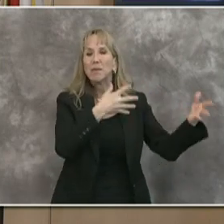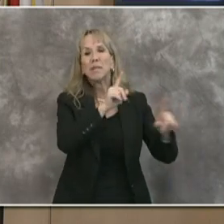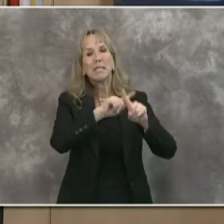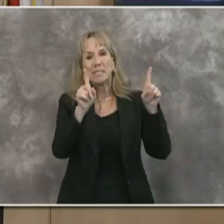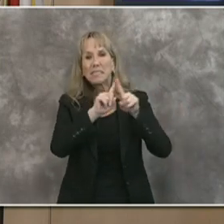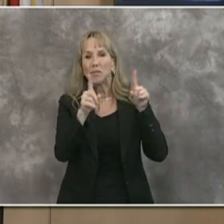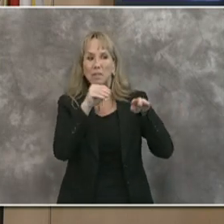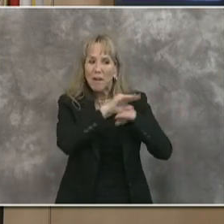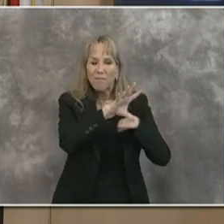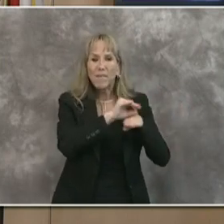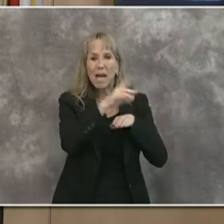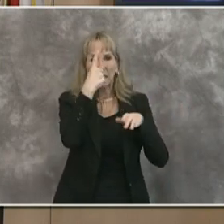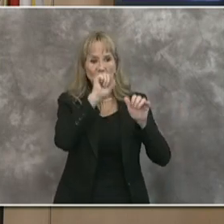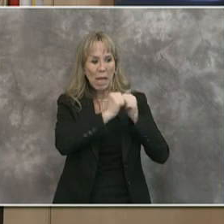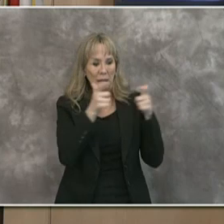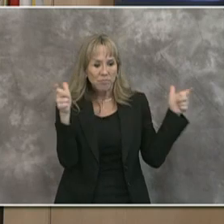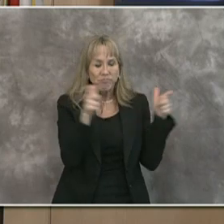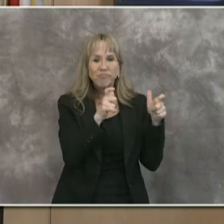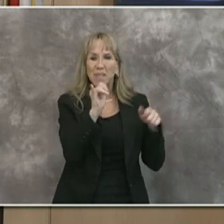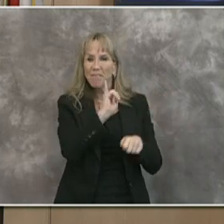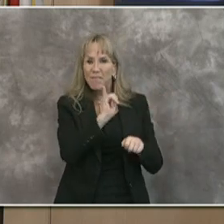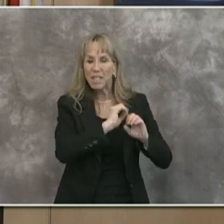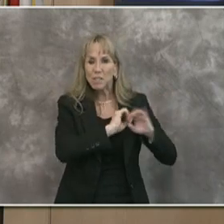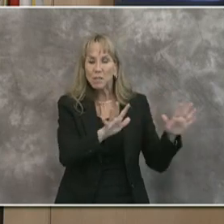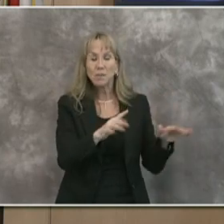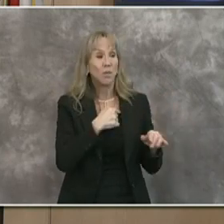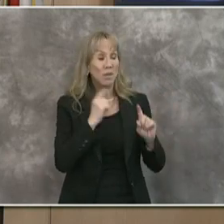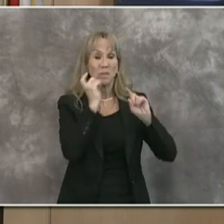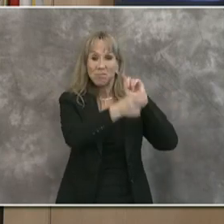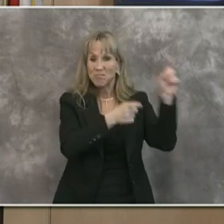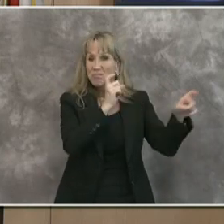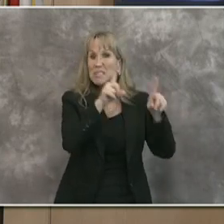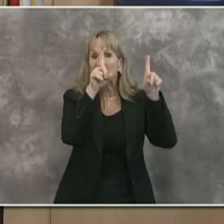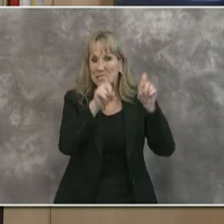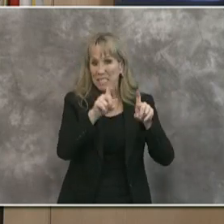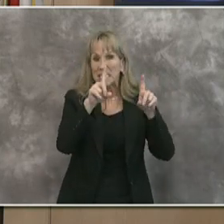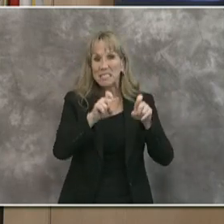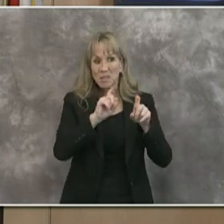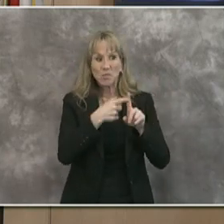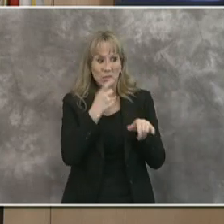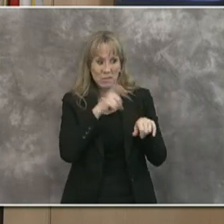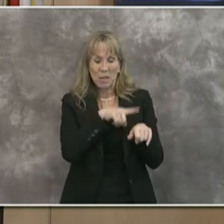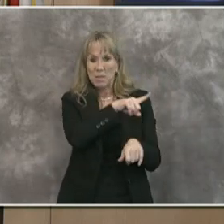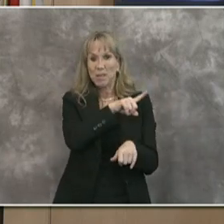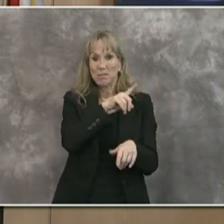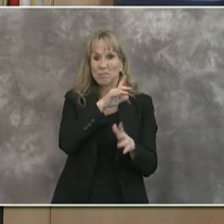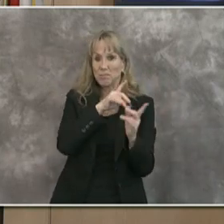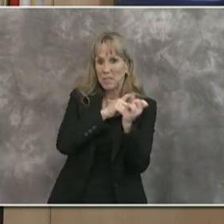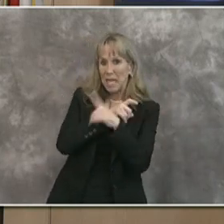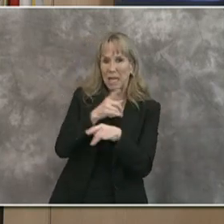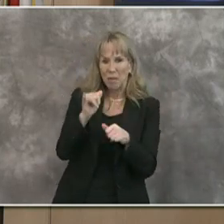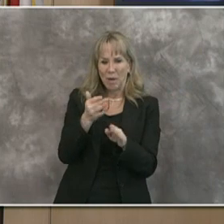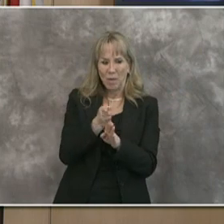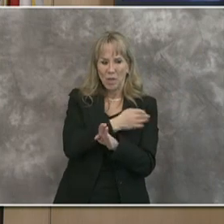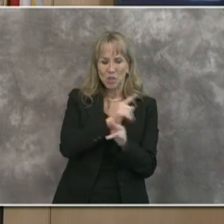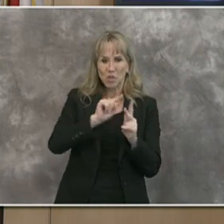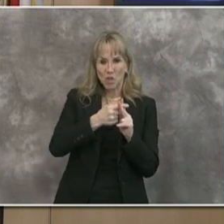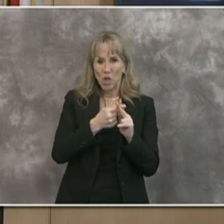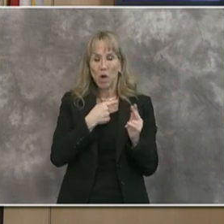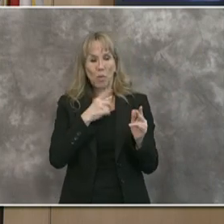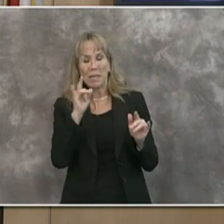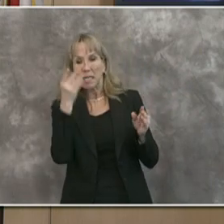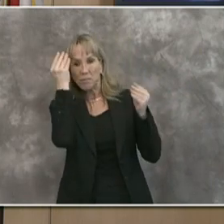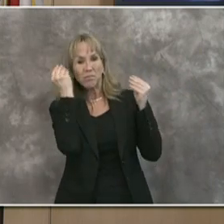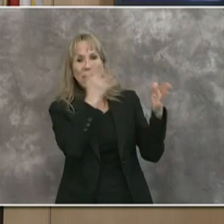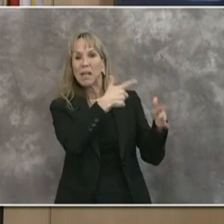control advice, by providing testing when asked for. We did that early in the outbreak, but they've been able to arrange their own testing